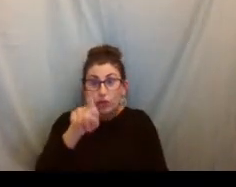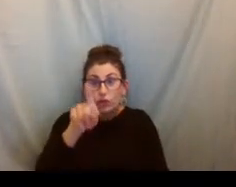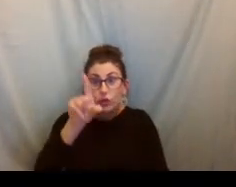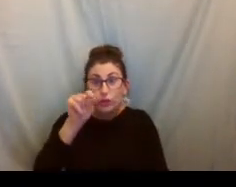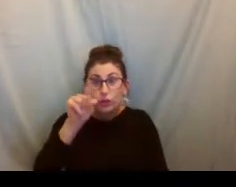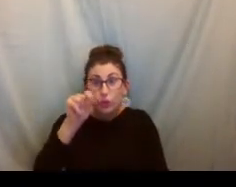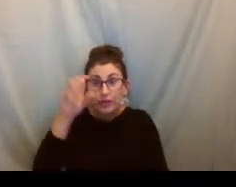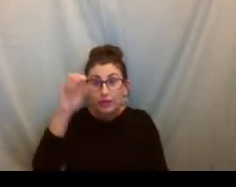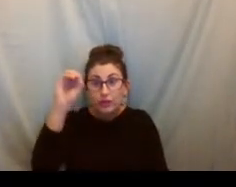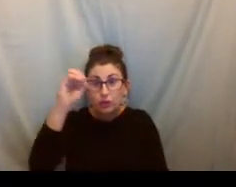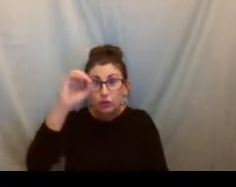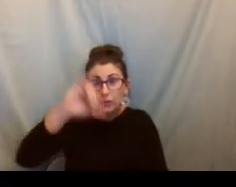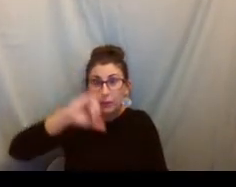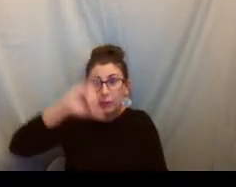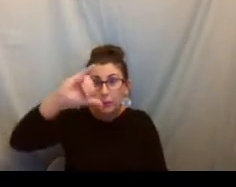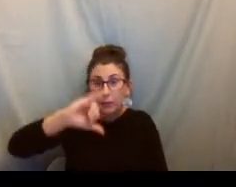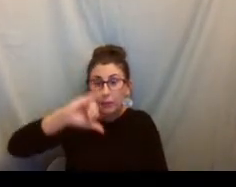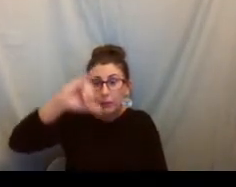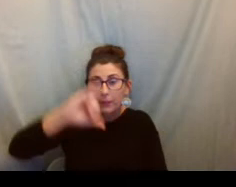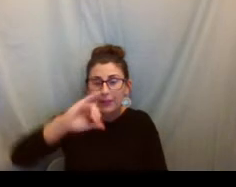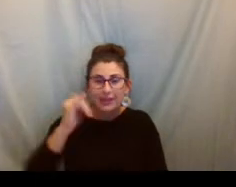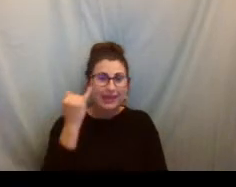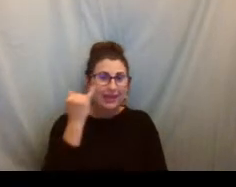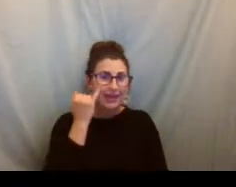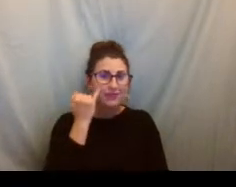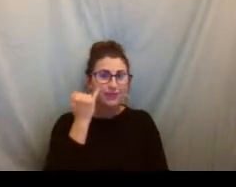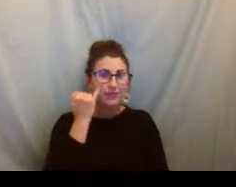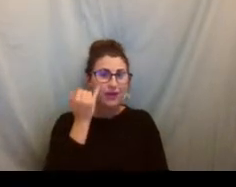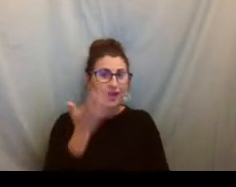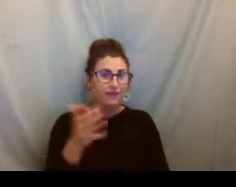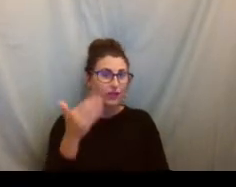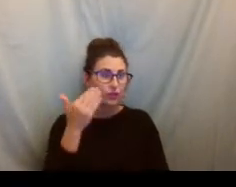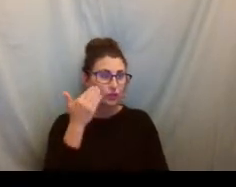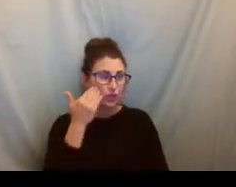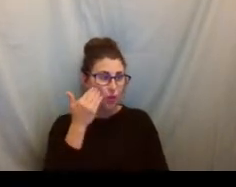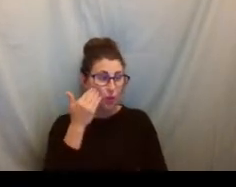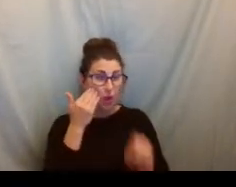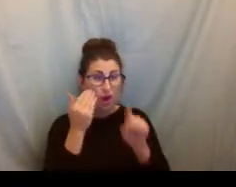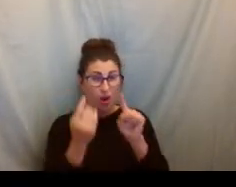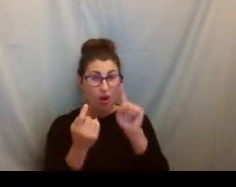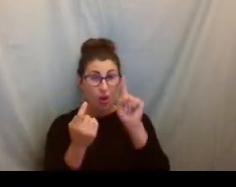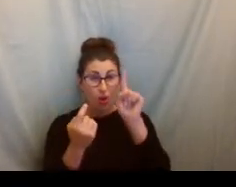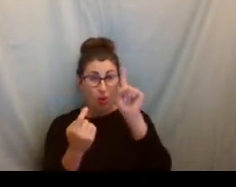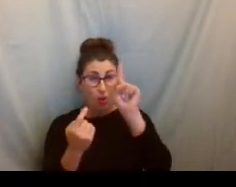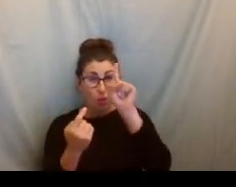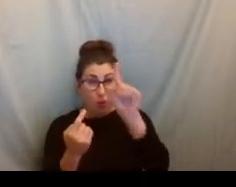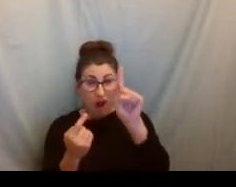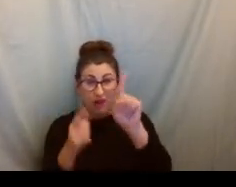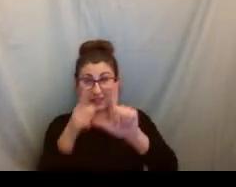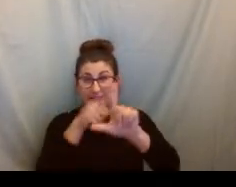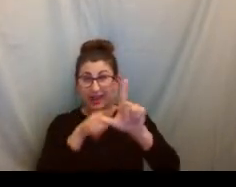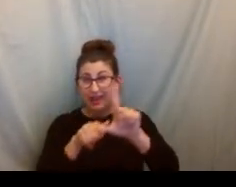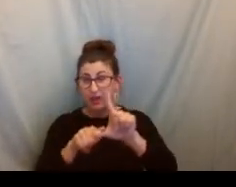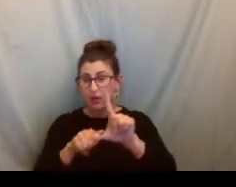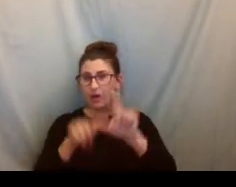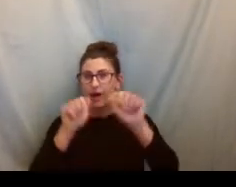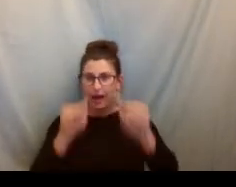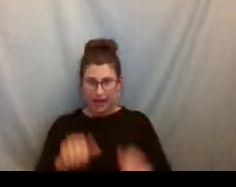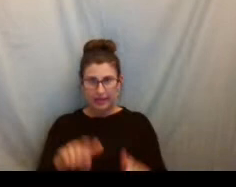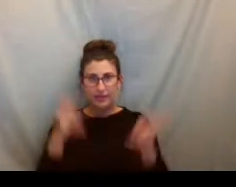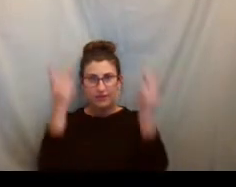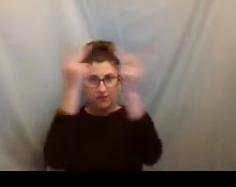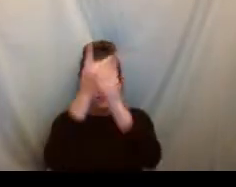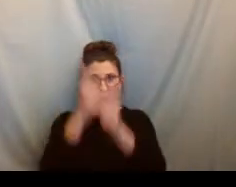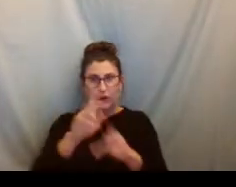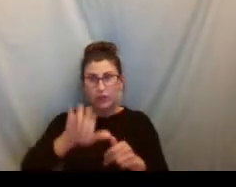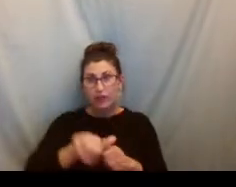120 degrees. And if I know one of these angles, I can find the rest by using vertical angles. And then